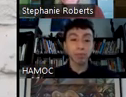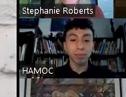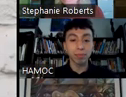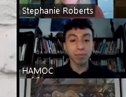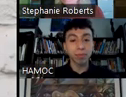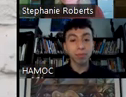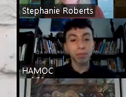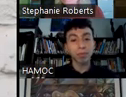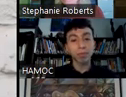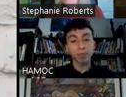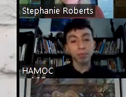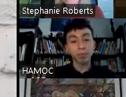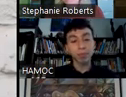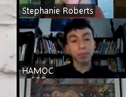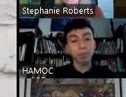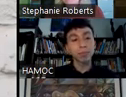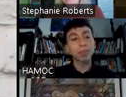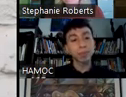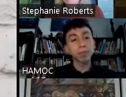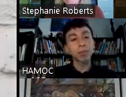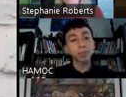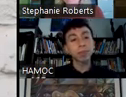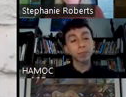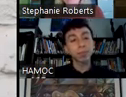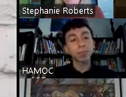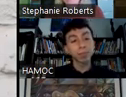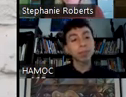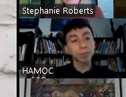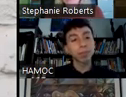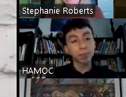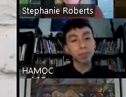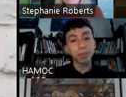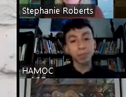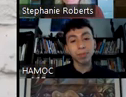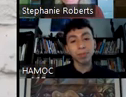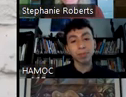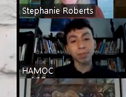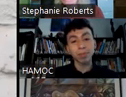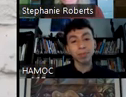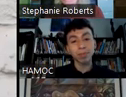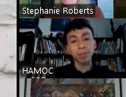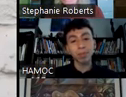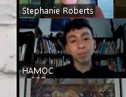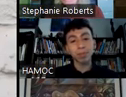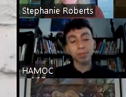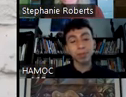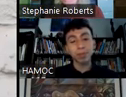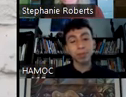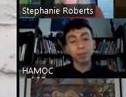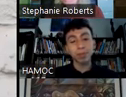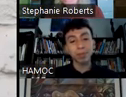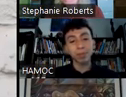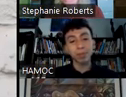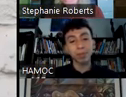never painted like a cat, an animal before. And since I love animals, I painted him, and I also